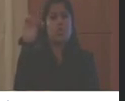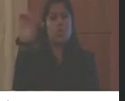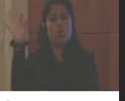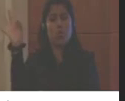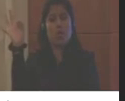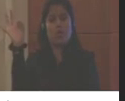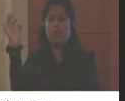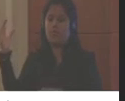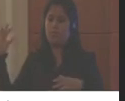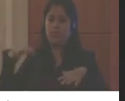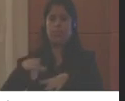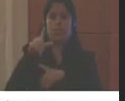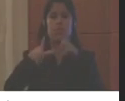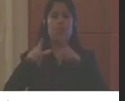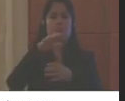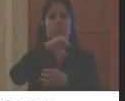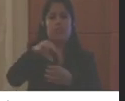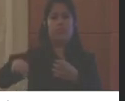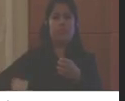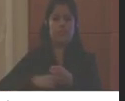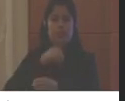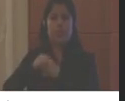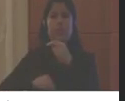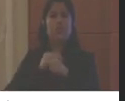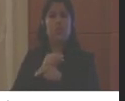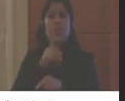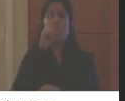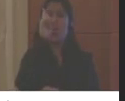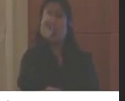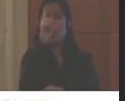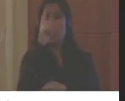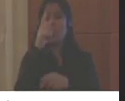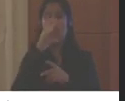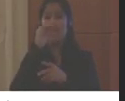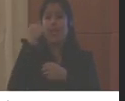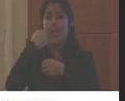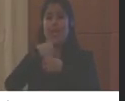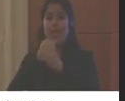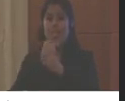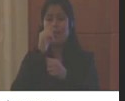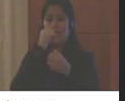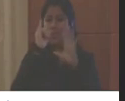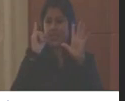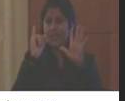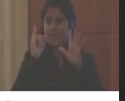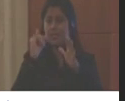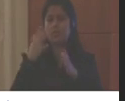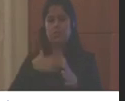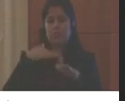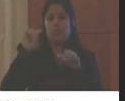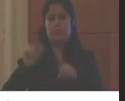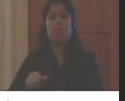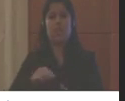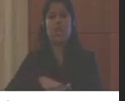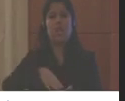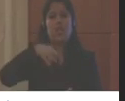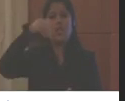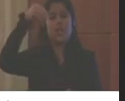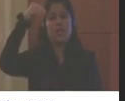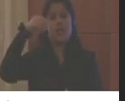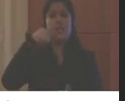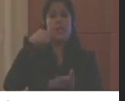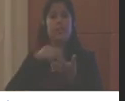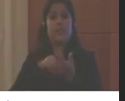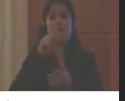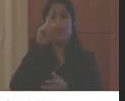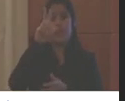occurred, out of which 209 impacted the national territory. 1 out of every 6 touches land in Mexico.